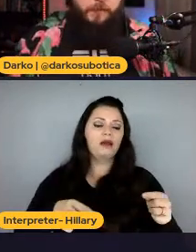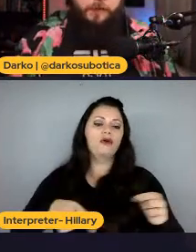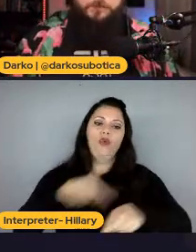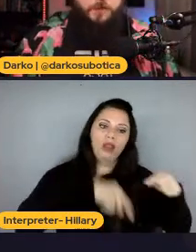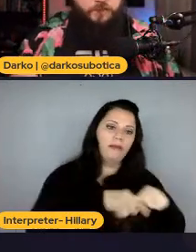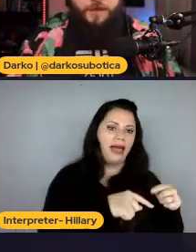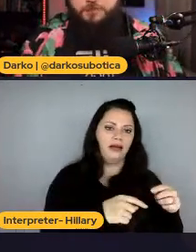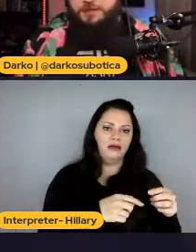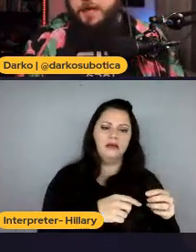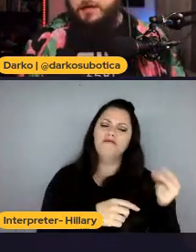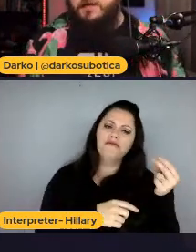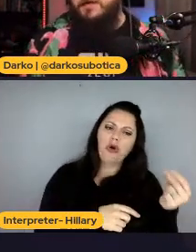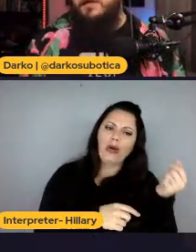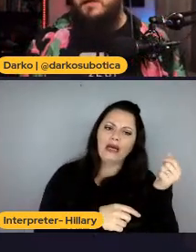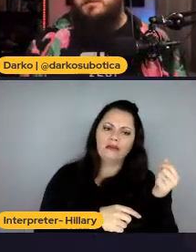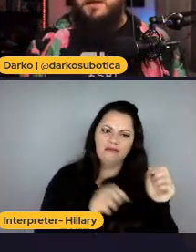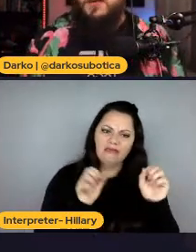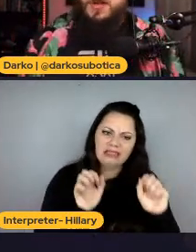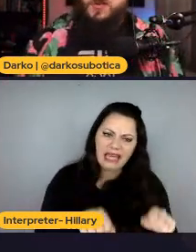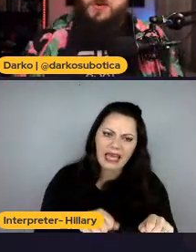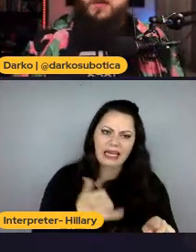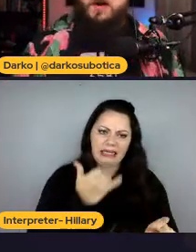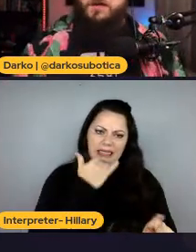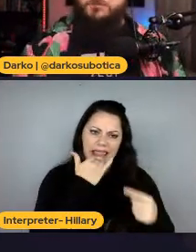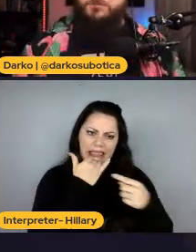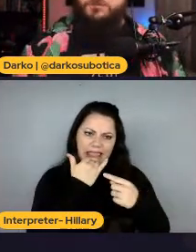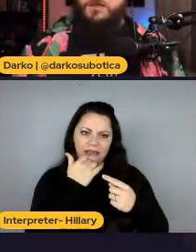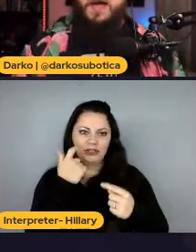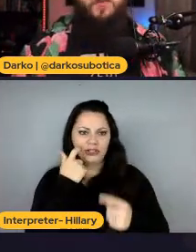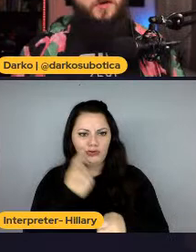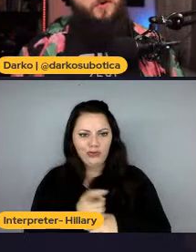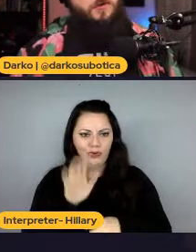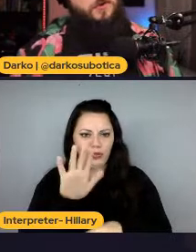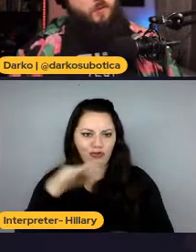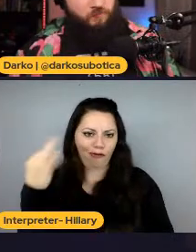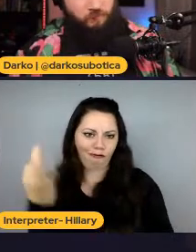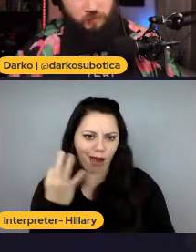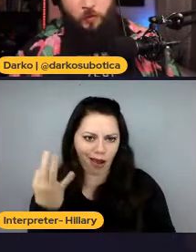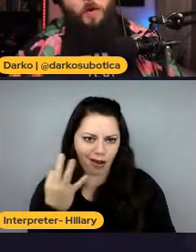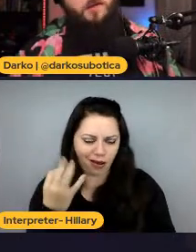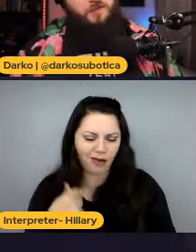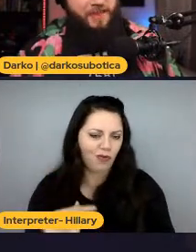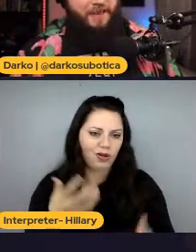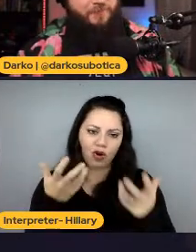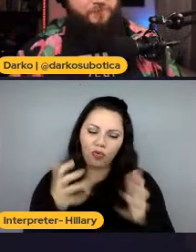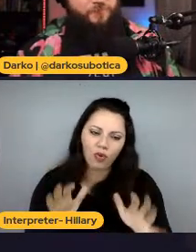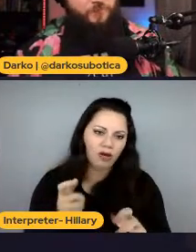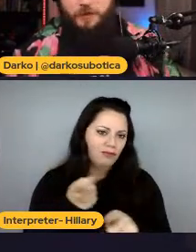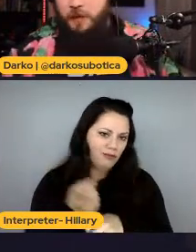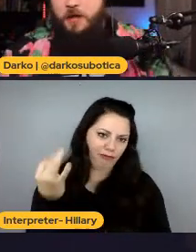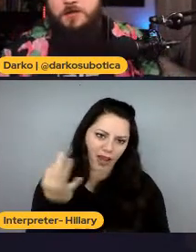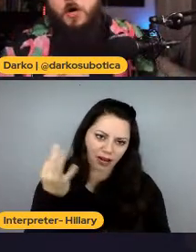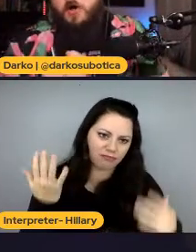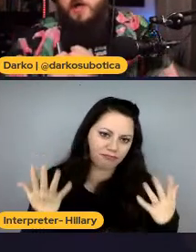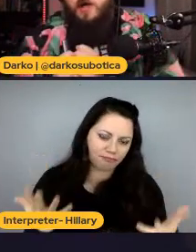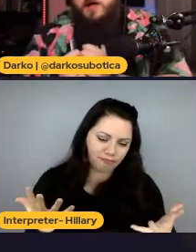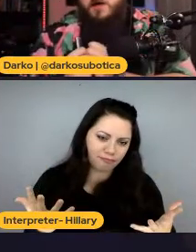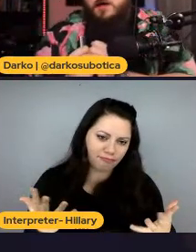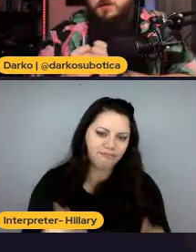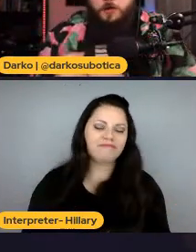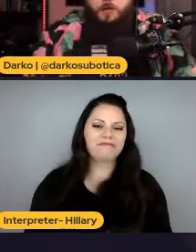relatively quickly from that mistake, but you just ruined your Friday. And we don't want that, right?